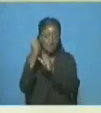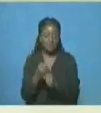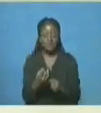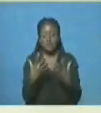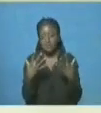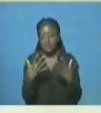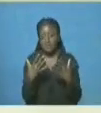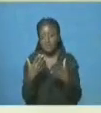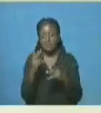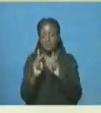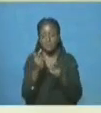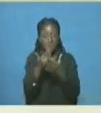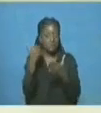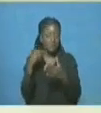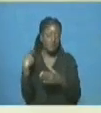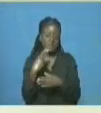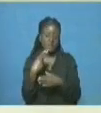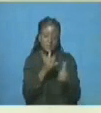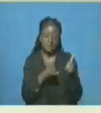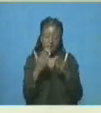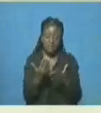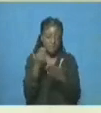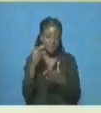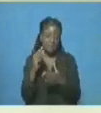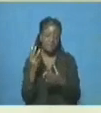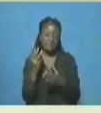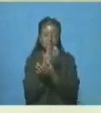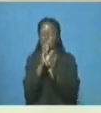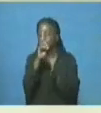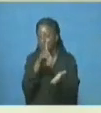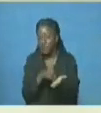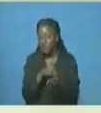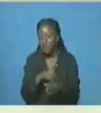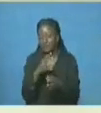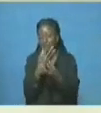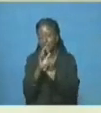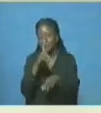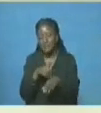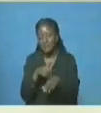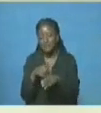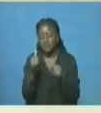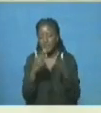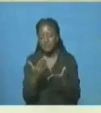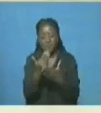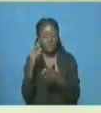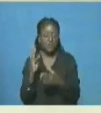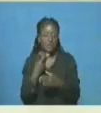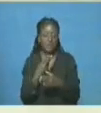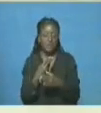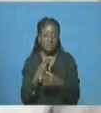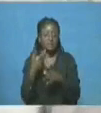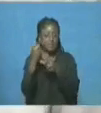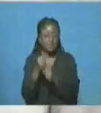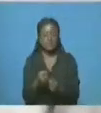forefathers before us, our fighters before us, our freedom fighters before us have achieved quite a bit for the Bahamas, but the fight is not